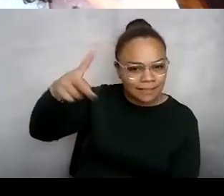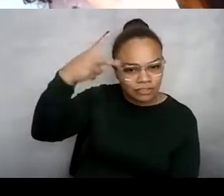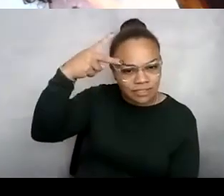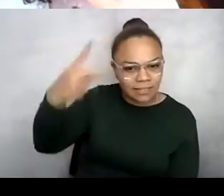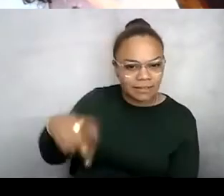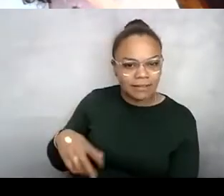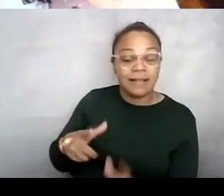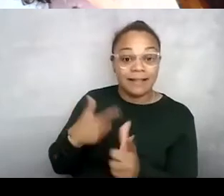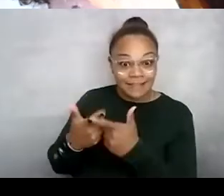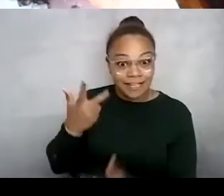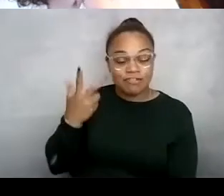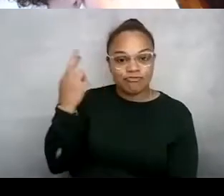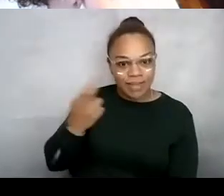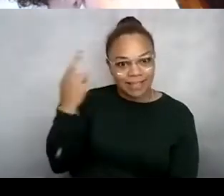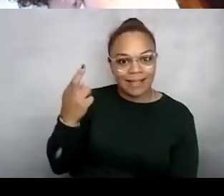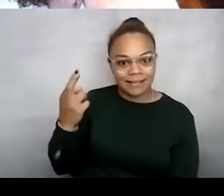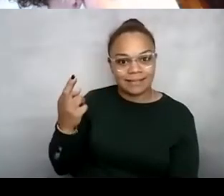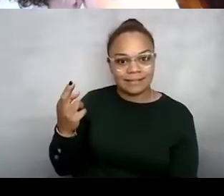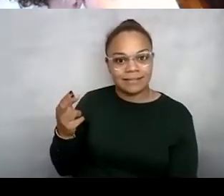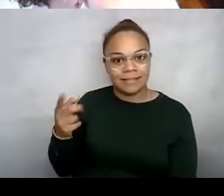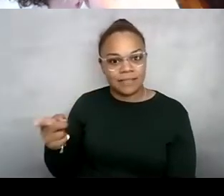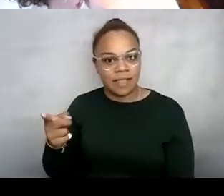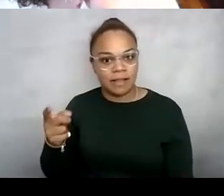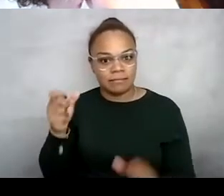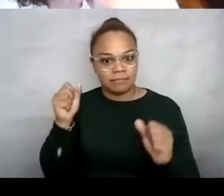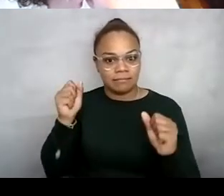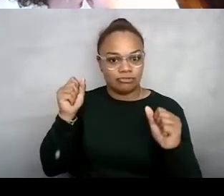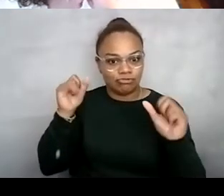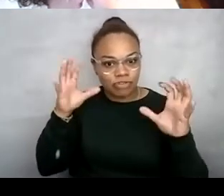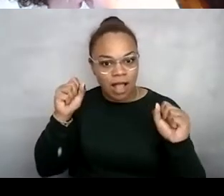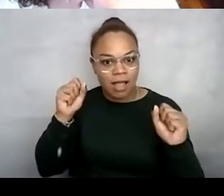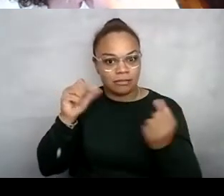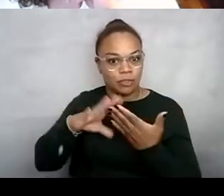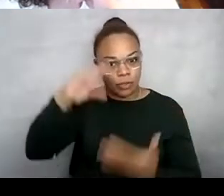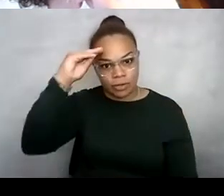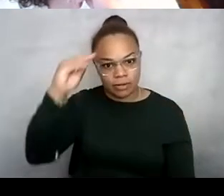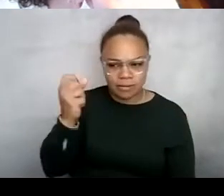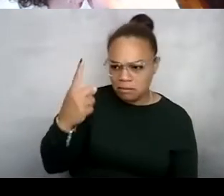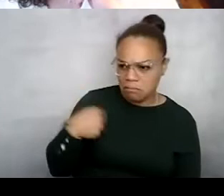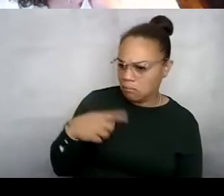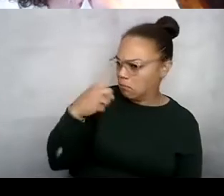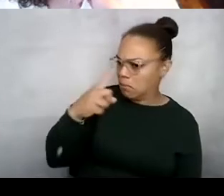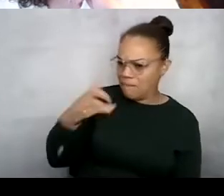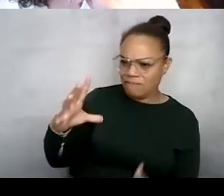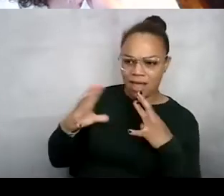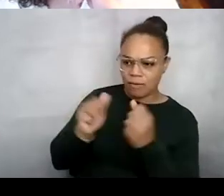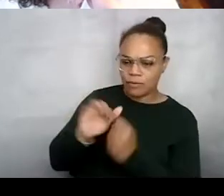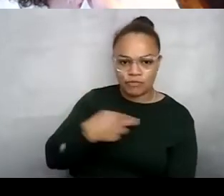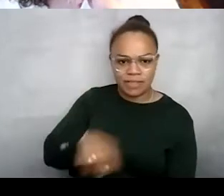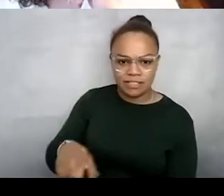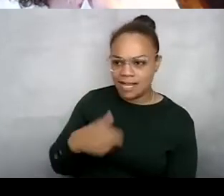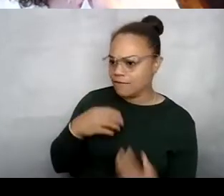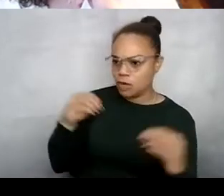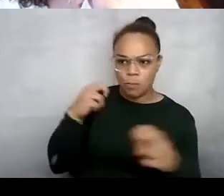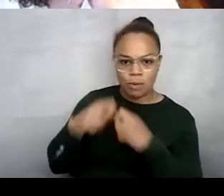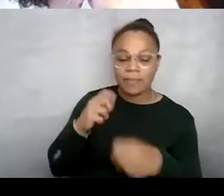are to discover that, I'm fine with your religion. We don't have a problem there. Where we have a problem is with the suicide rate